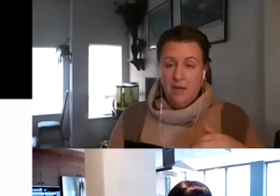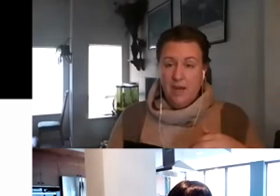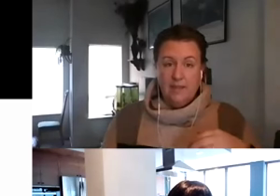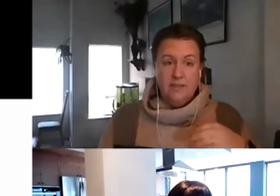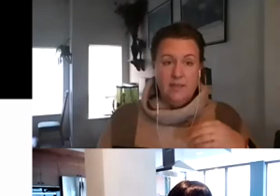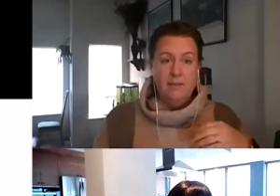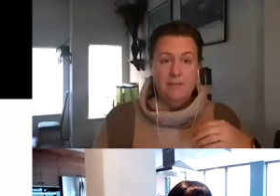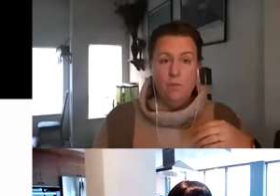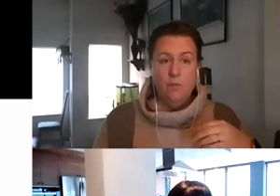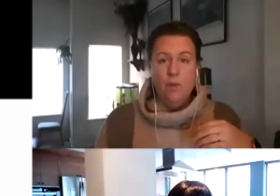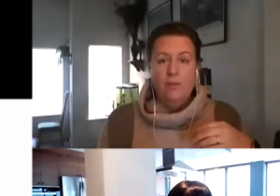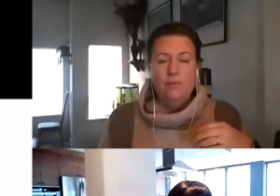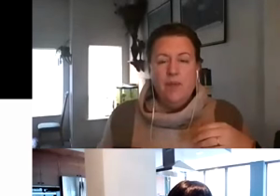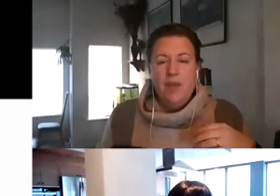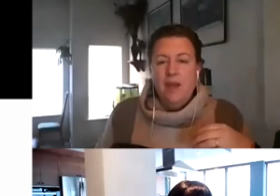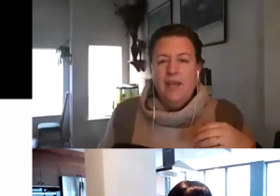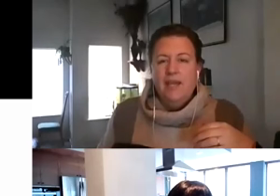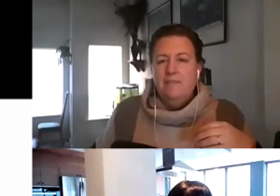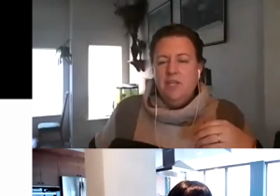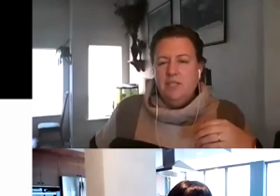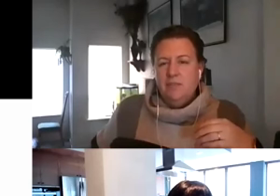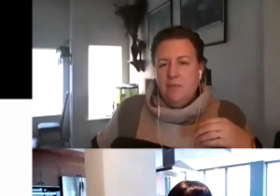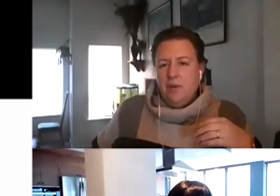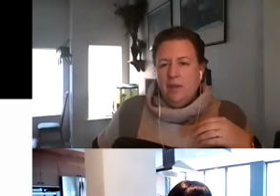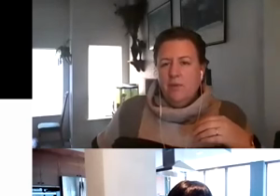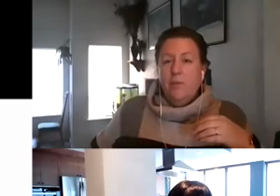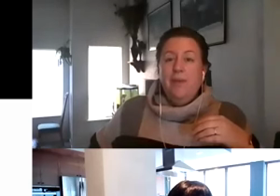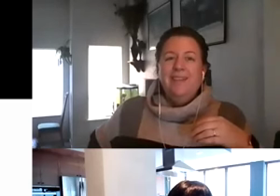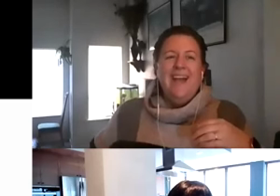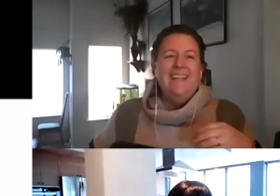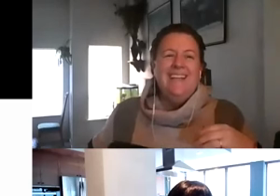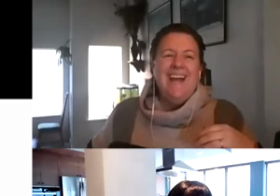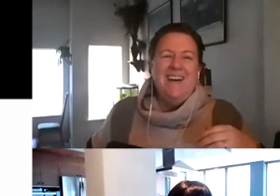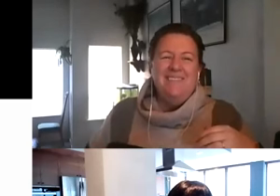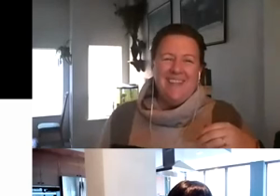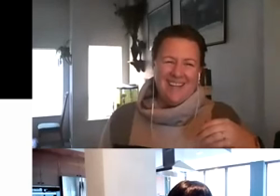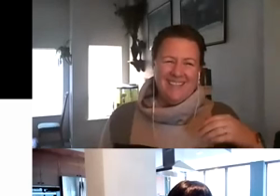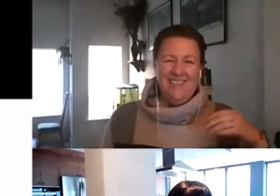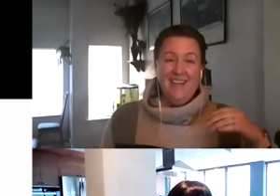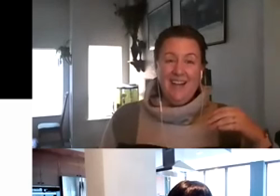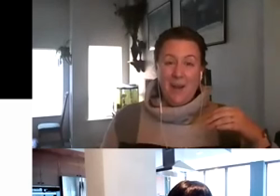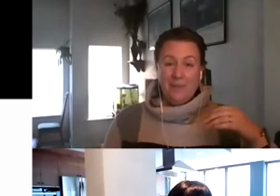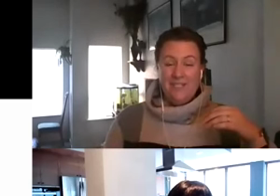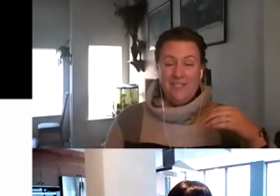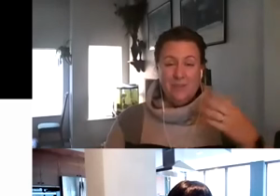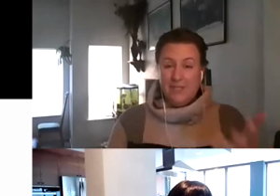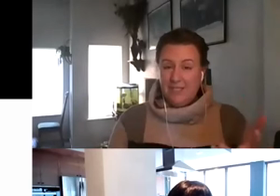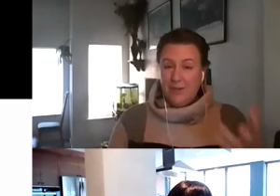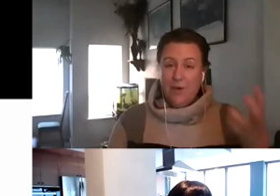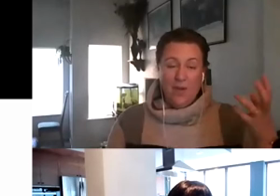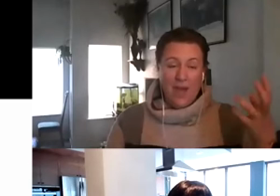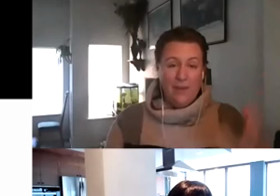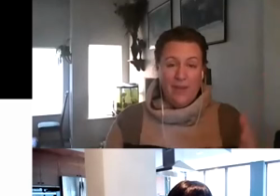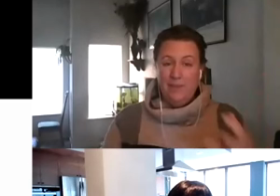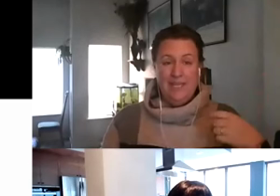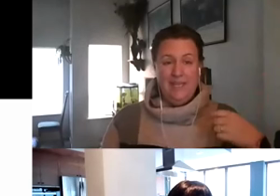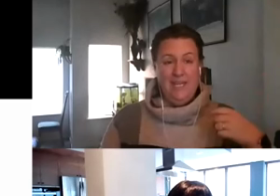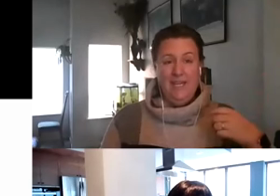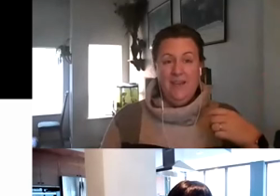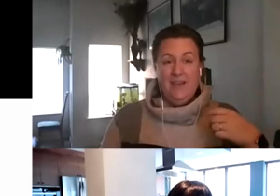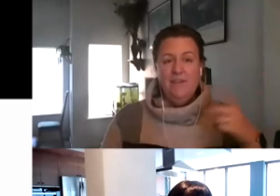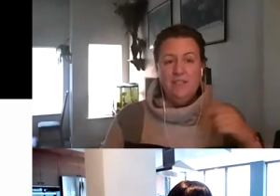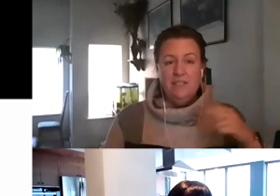why I'm here and what I keep changing my pronouns. What we would like to have leaving accomplished. So what's the goal? How do